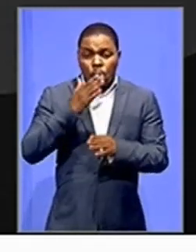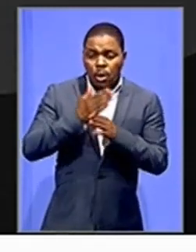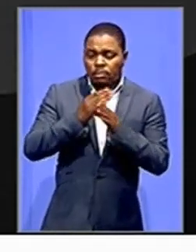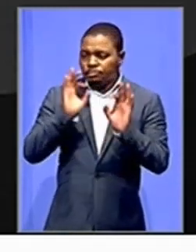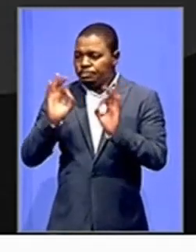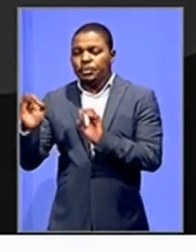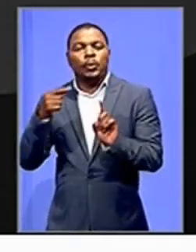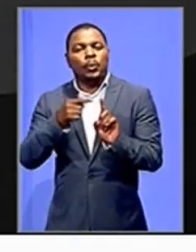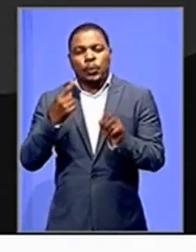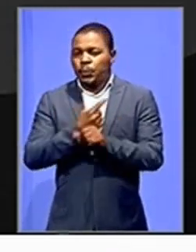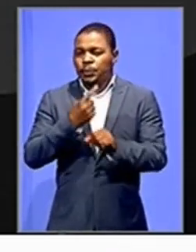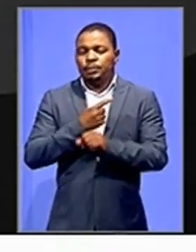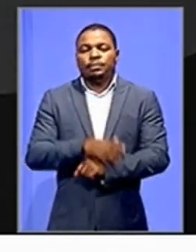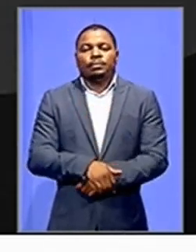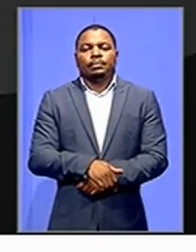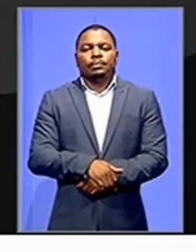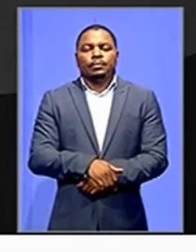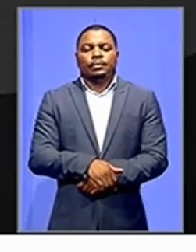tshwanelo.